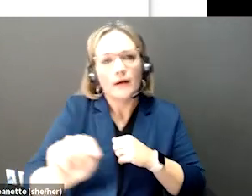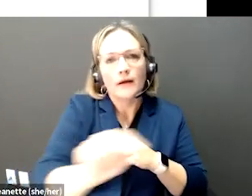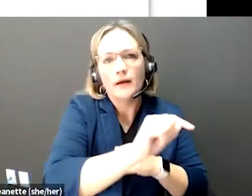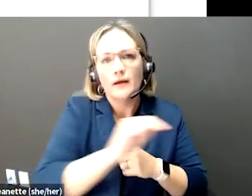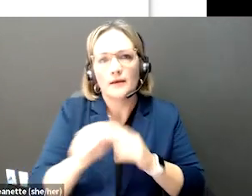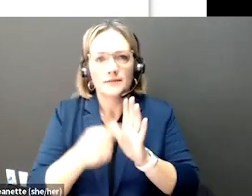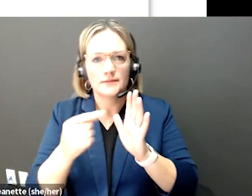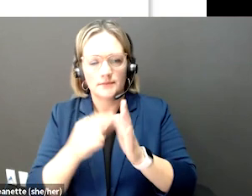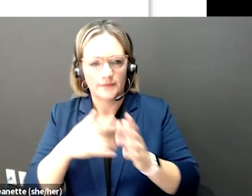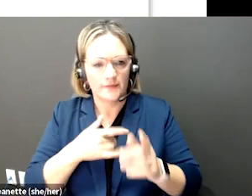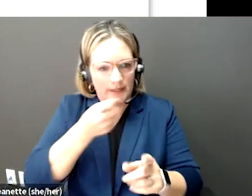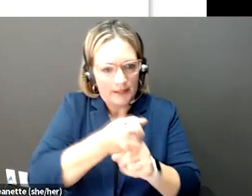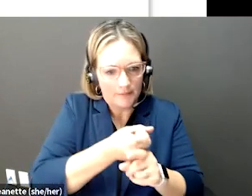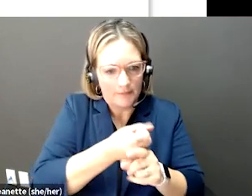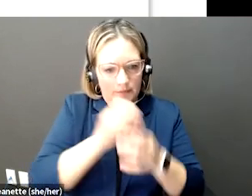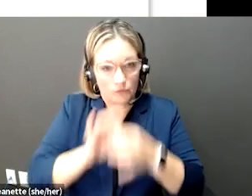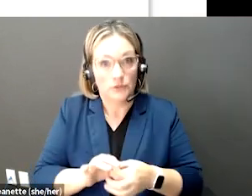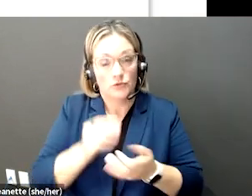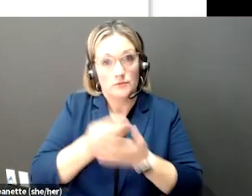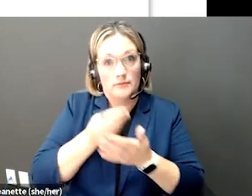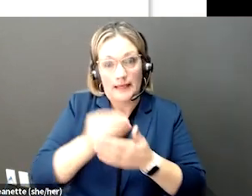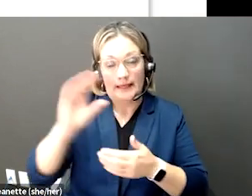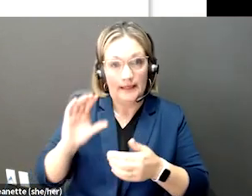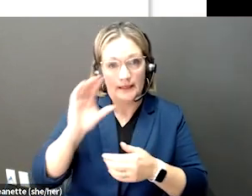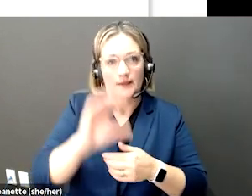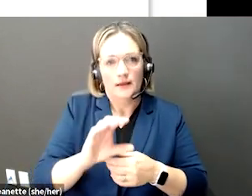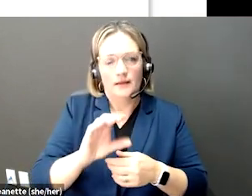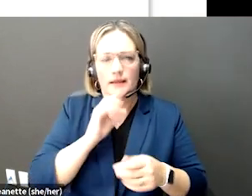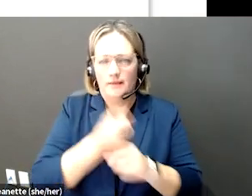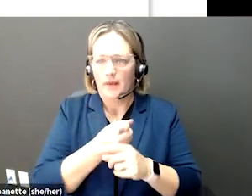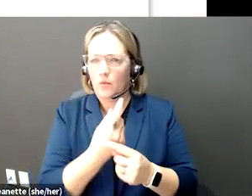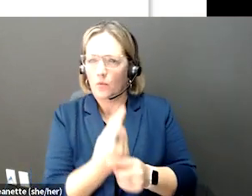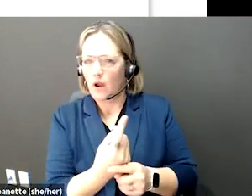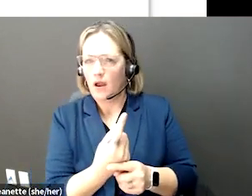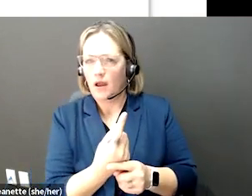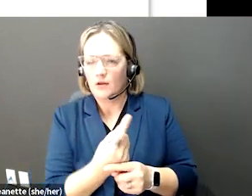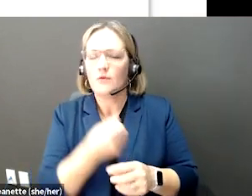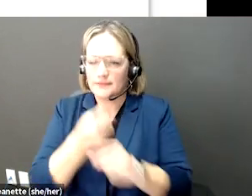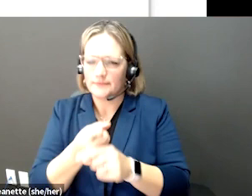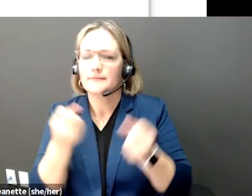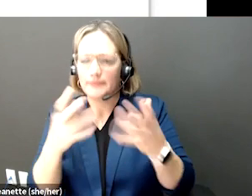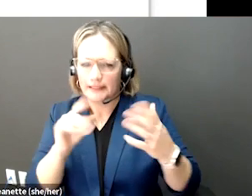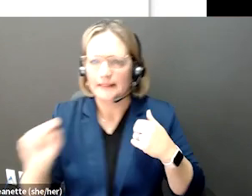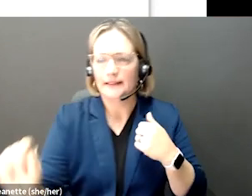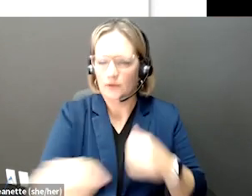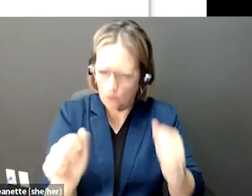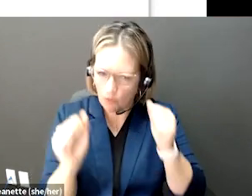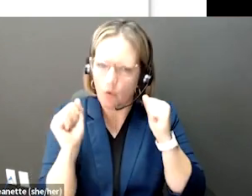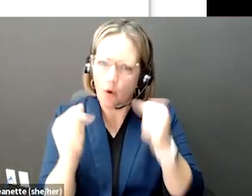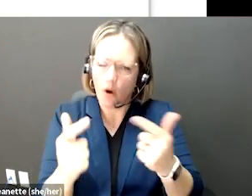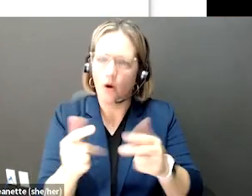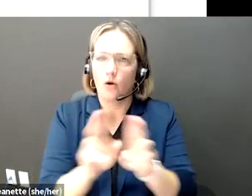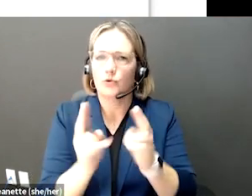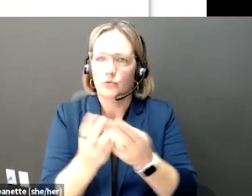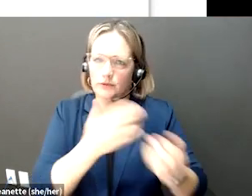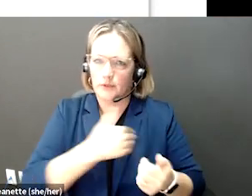is impacting the members on the projects, it's safe to say that it's impacting all union members. And I'd now like to turn